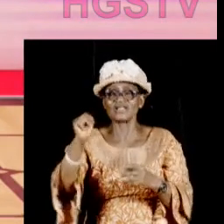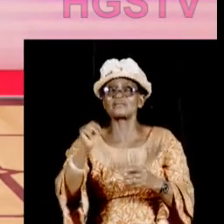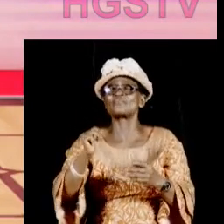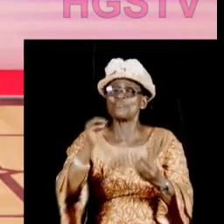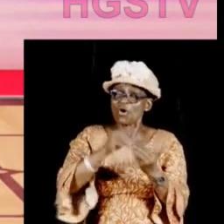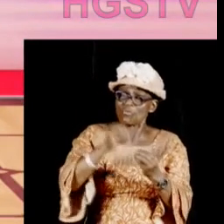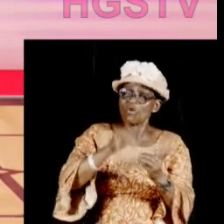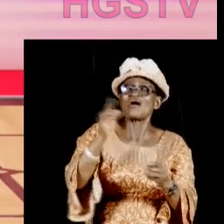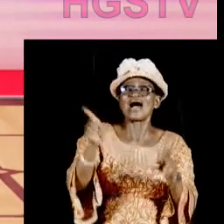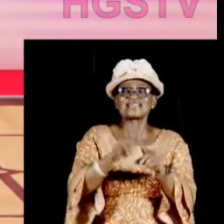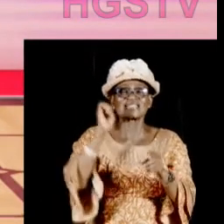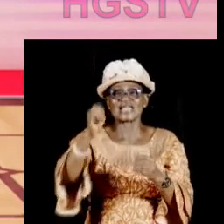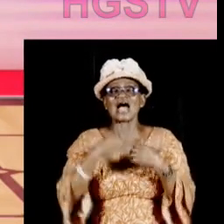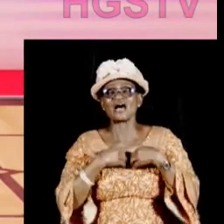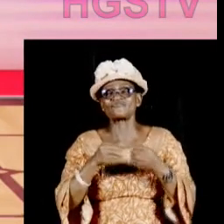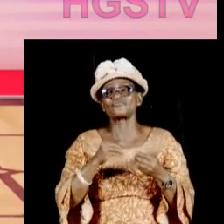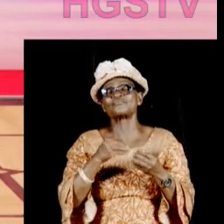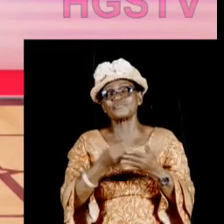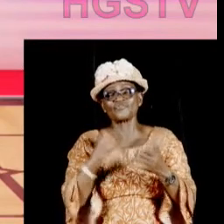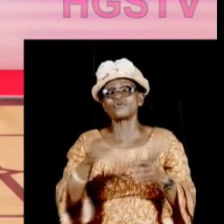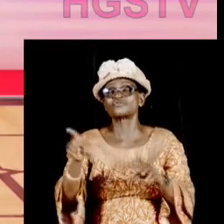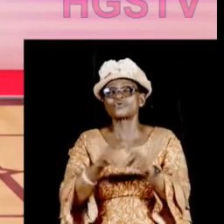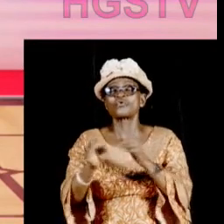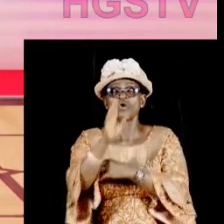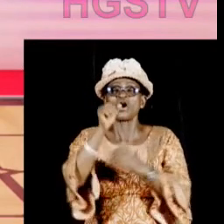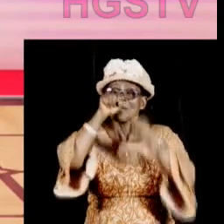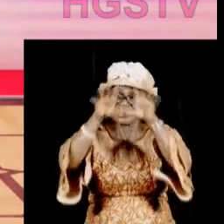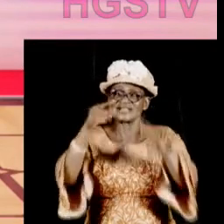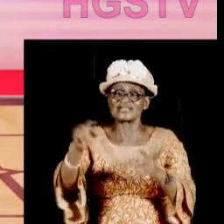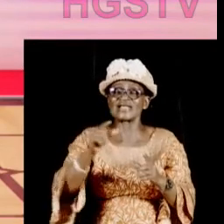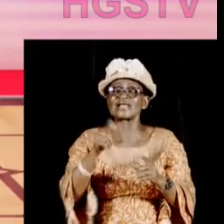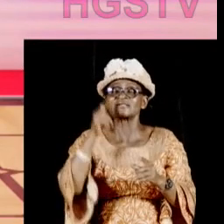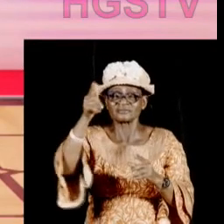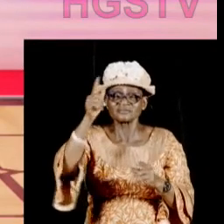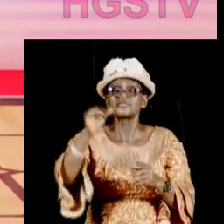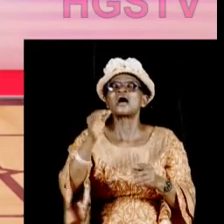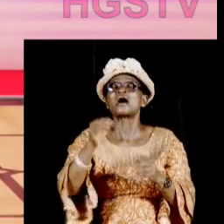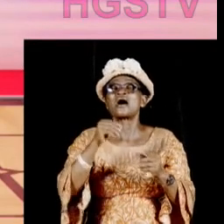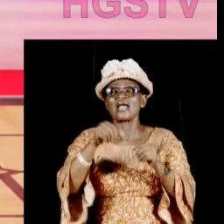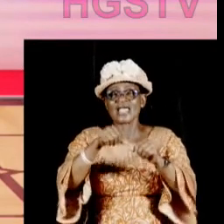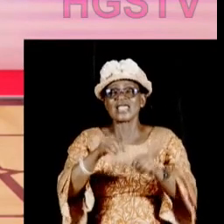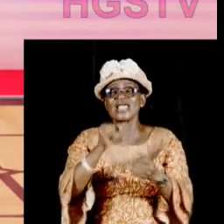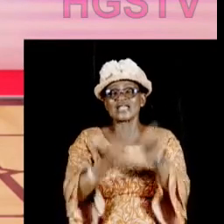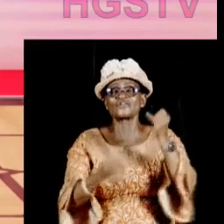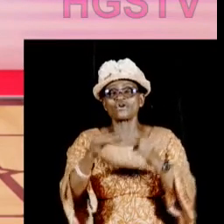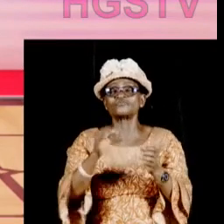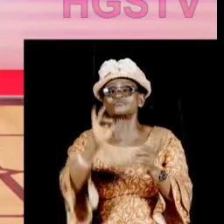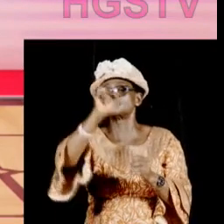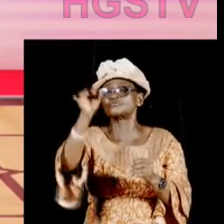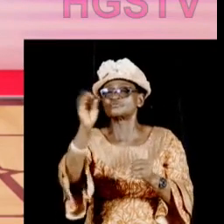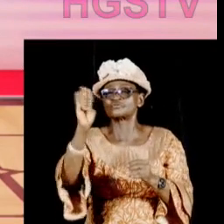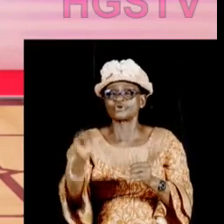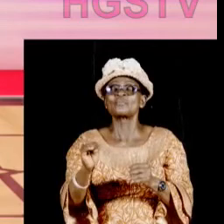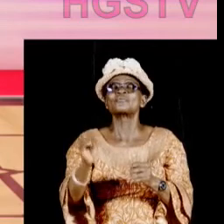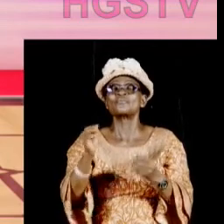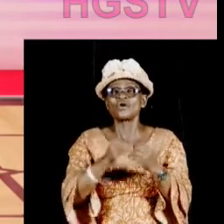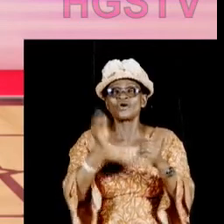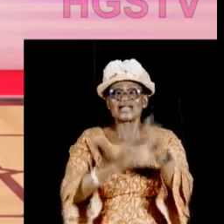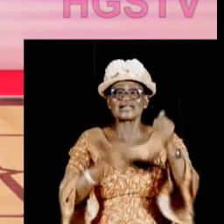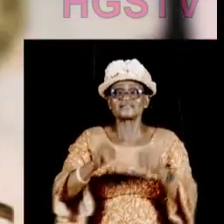before. So the Lord blessed the latter end of Job more than his beginning. You will end it well